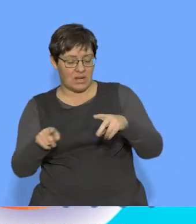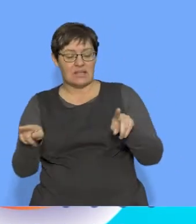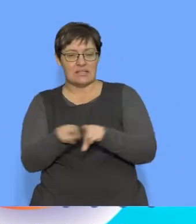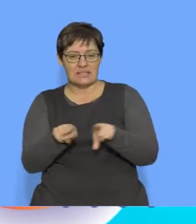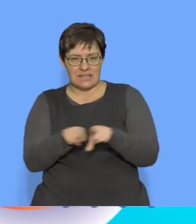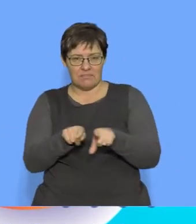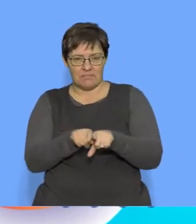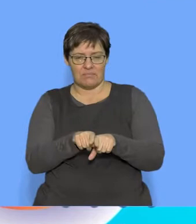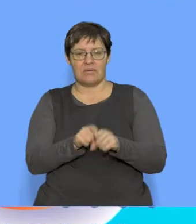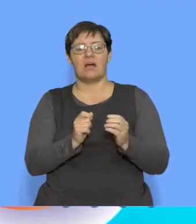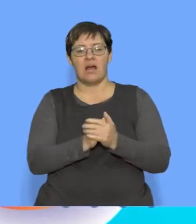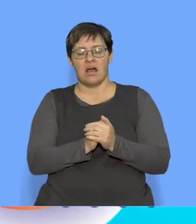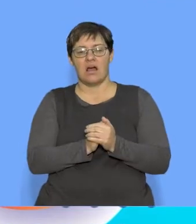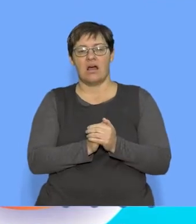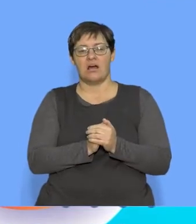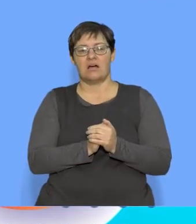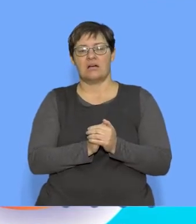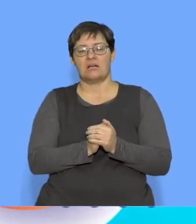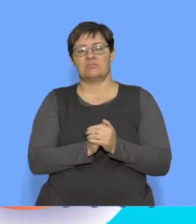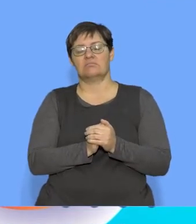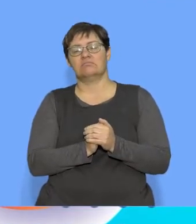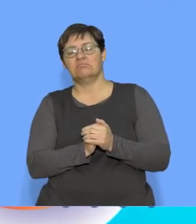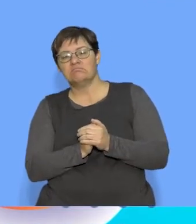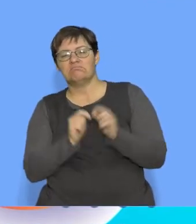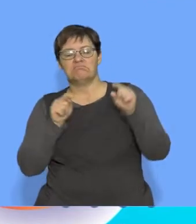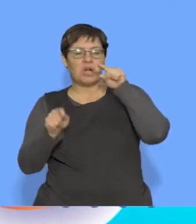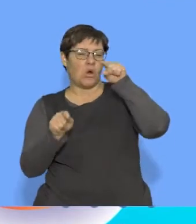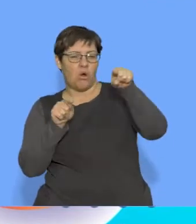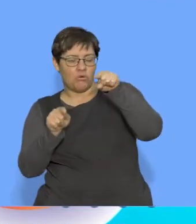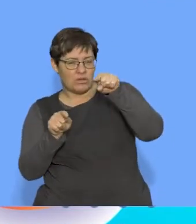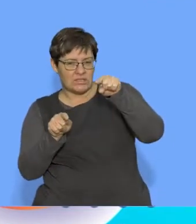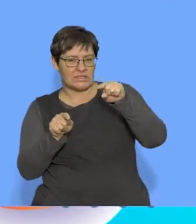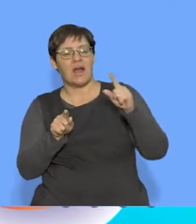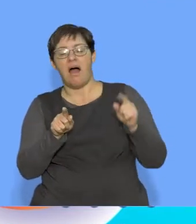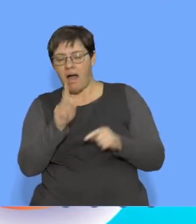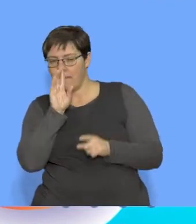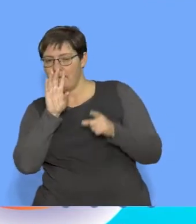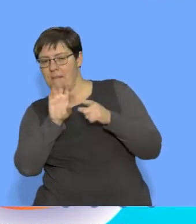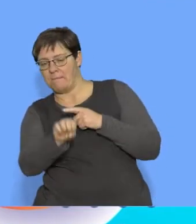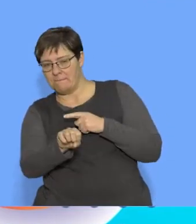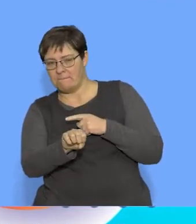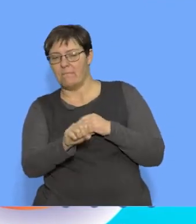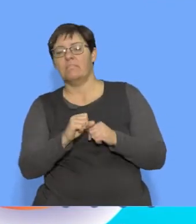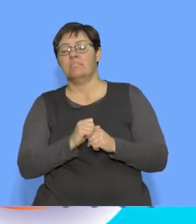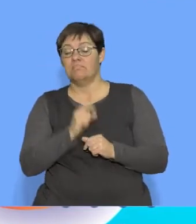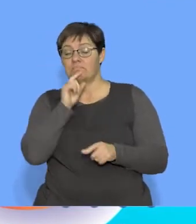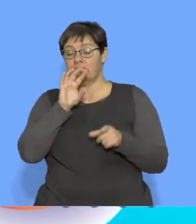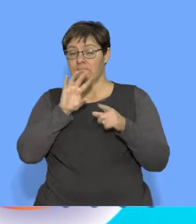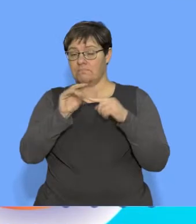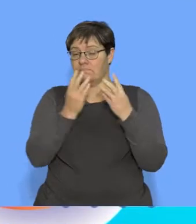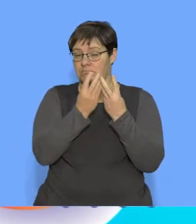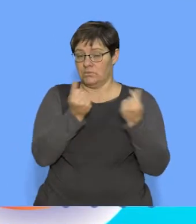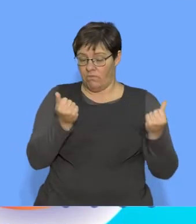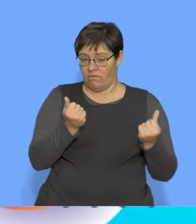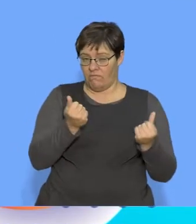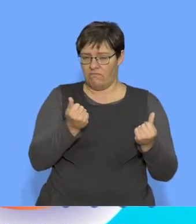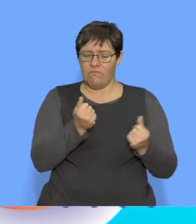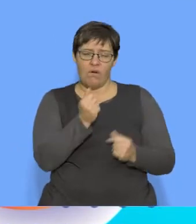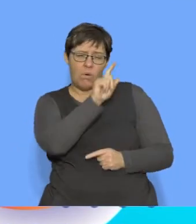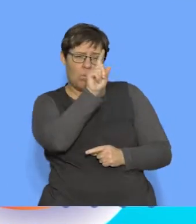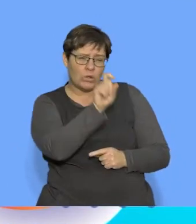of congruency as well. So now we're going to try and put this into action by solving one question or